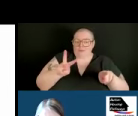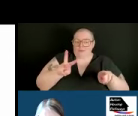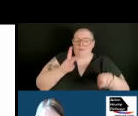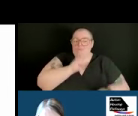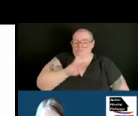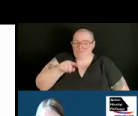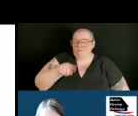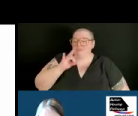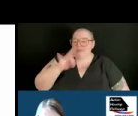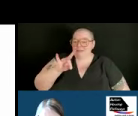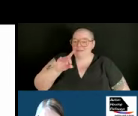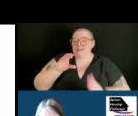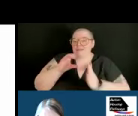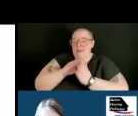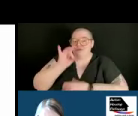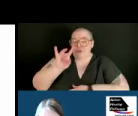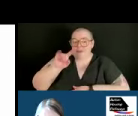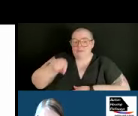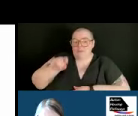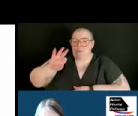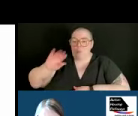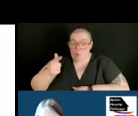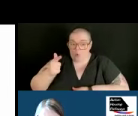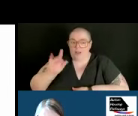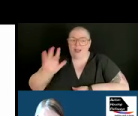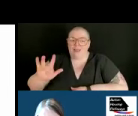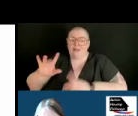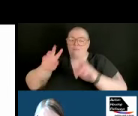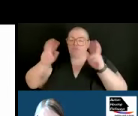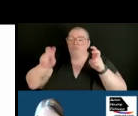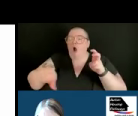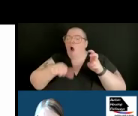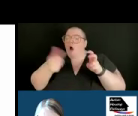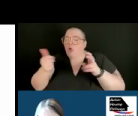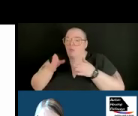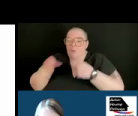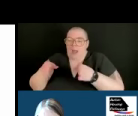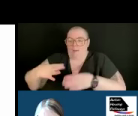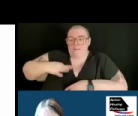www.18section8.org and click on Other Ways to Apply for Housing.